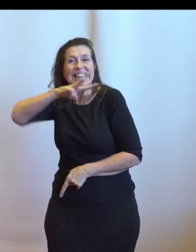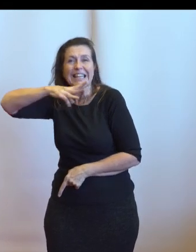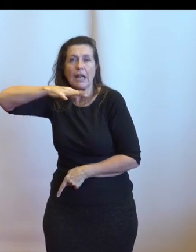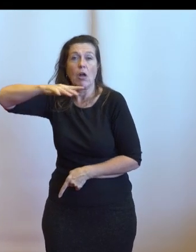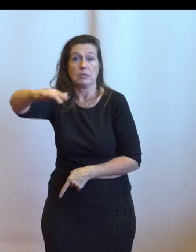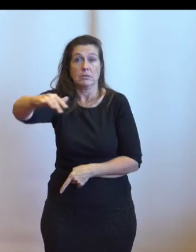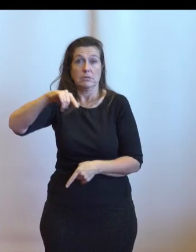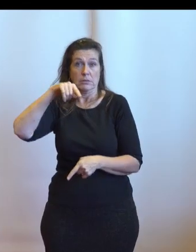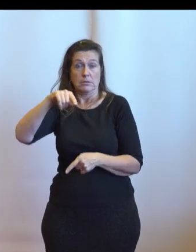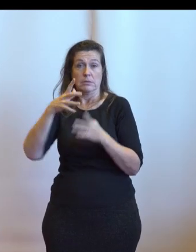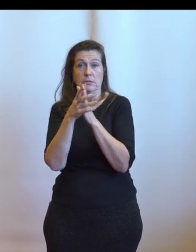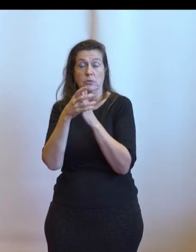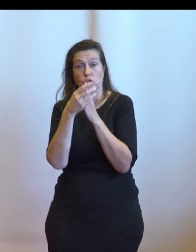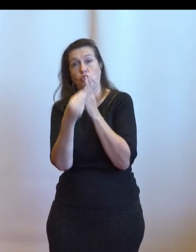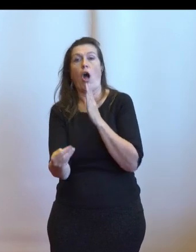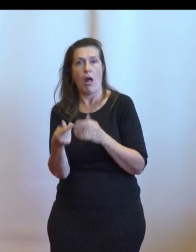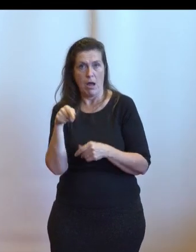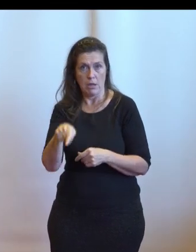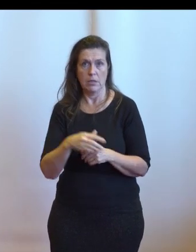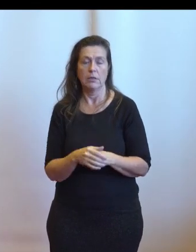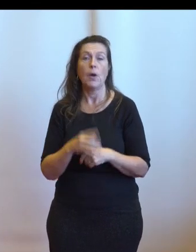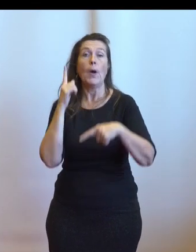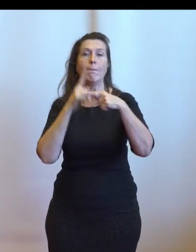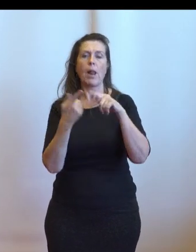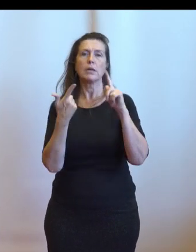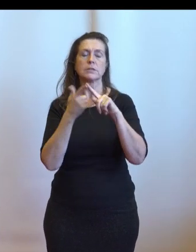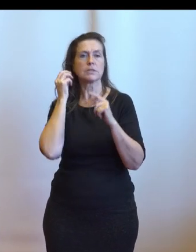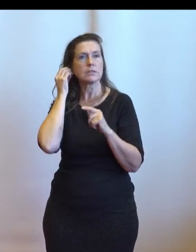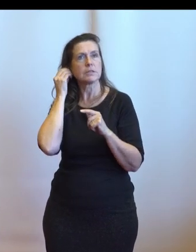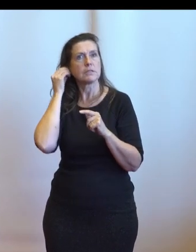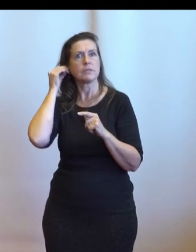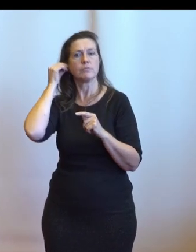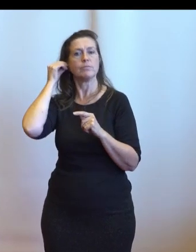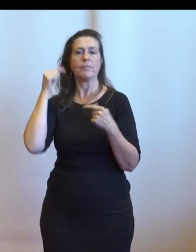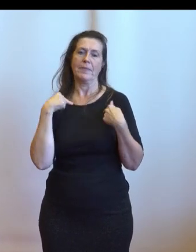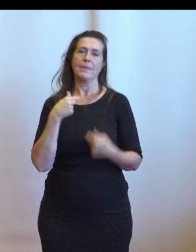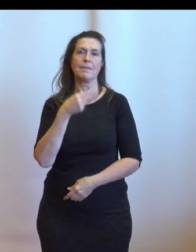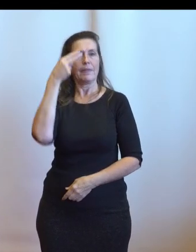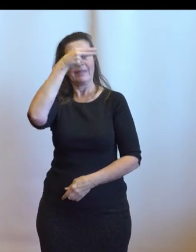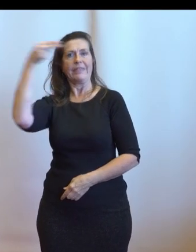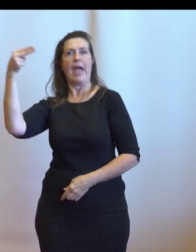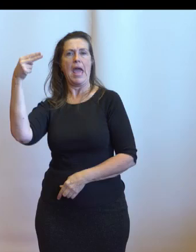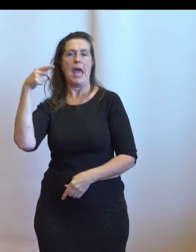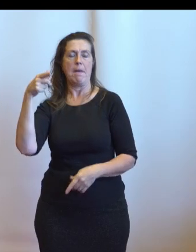For us, actually, reputational damage and the reputational impact of accessibility is particularly interesting.